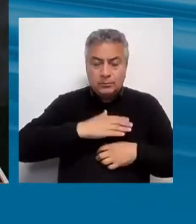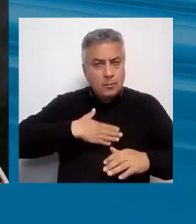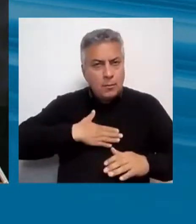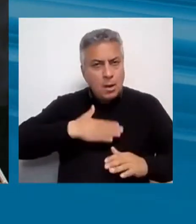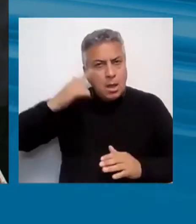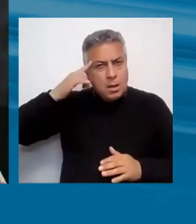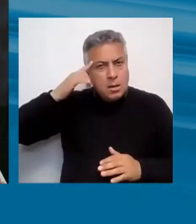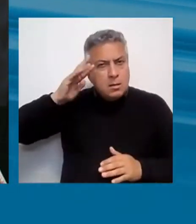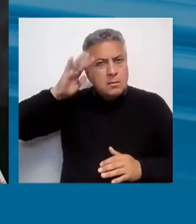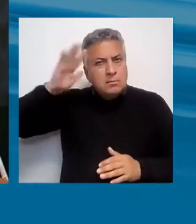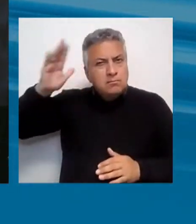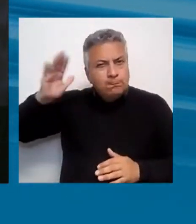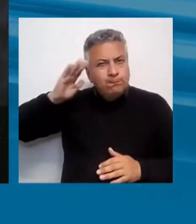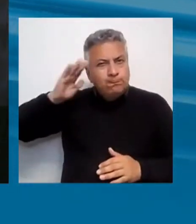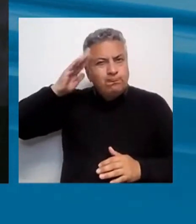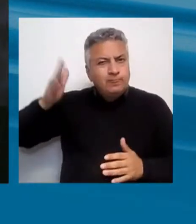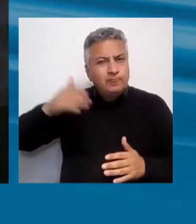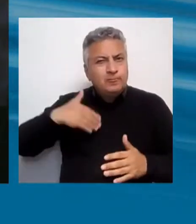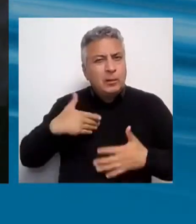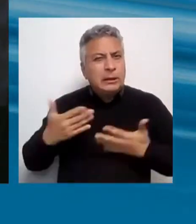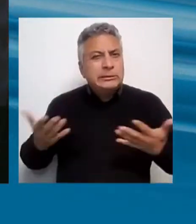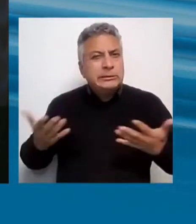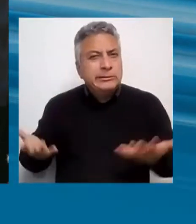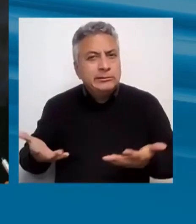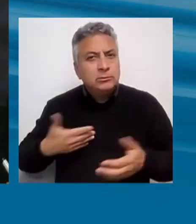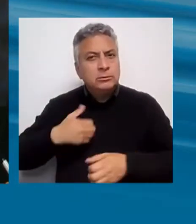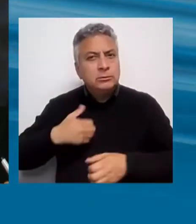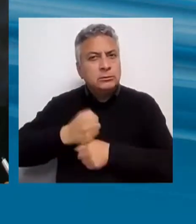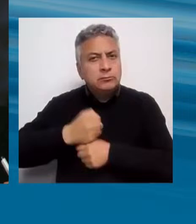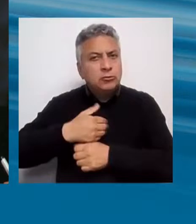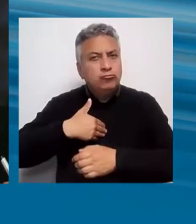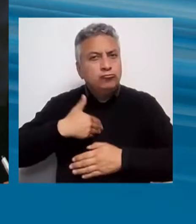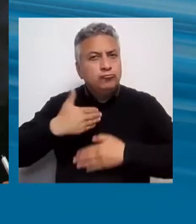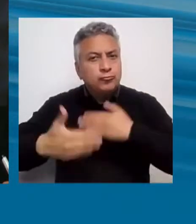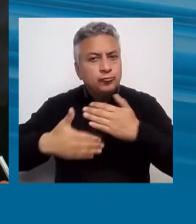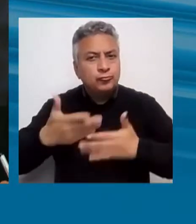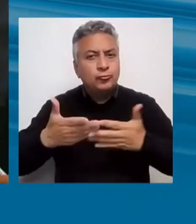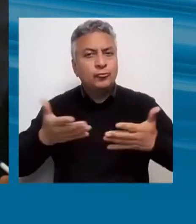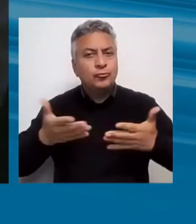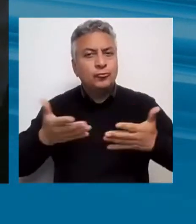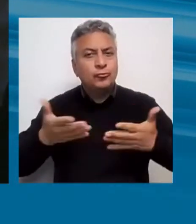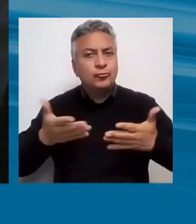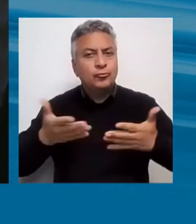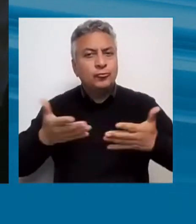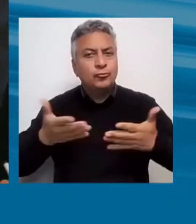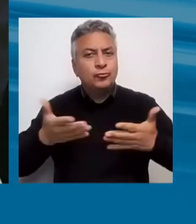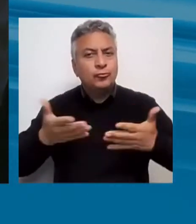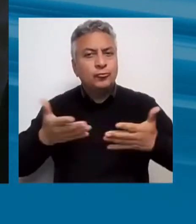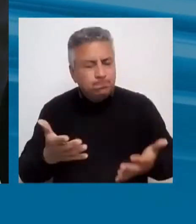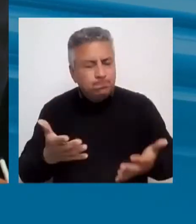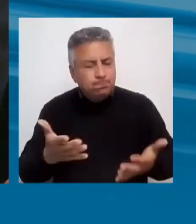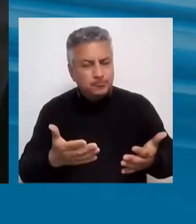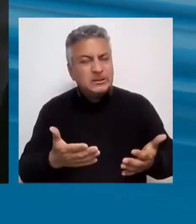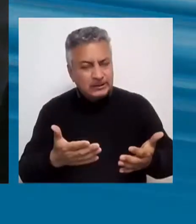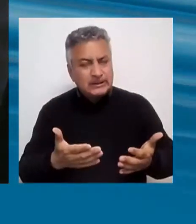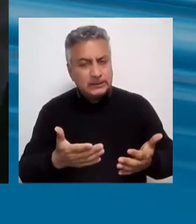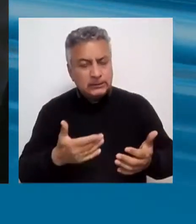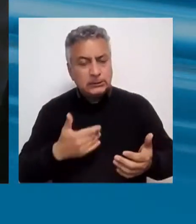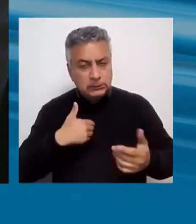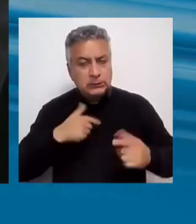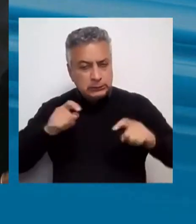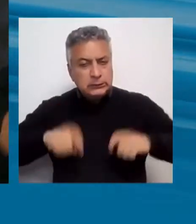constantly revisit our analysis and diagnosis. And we need to think about